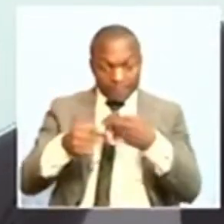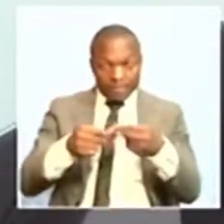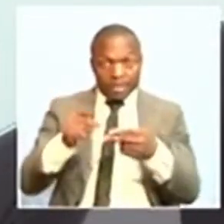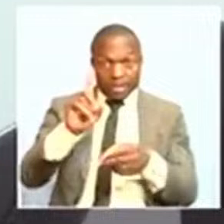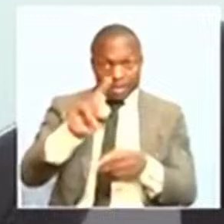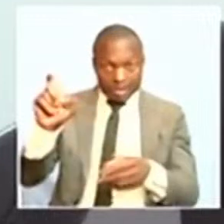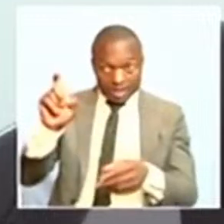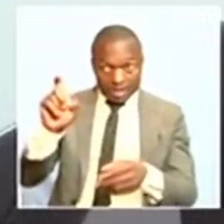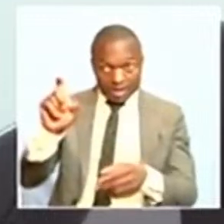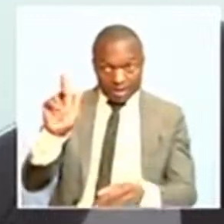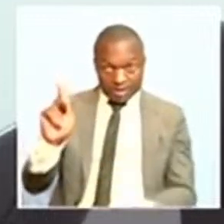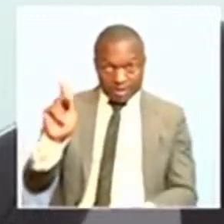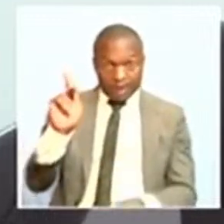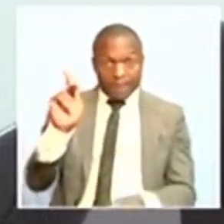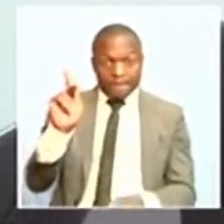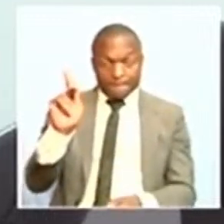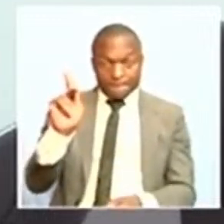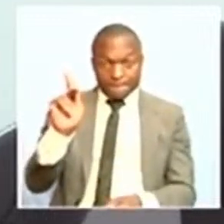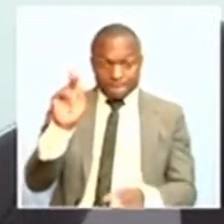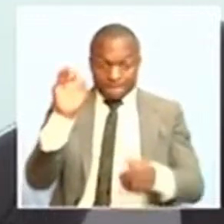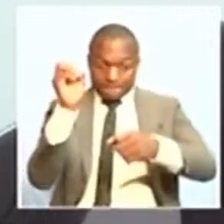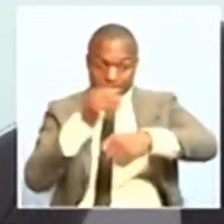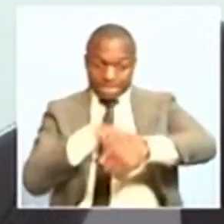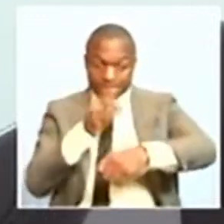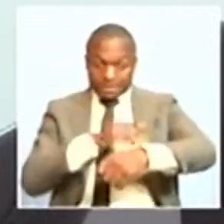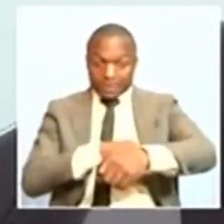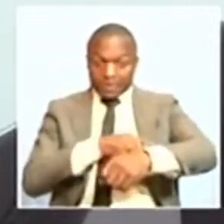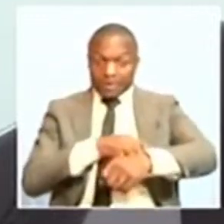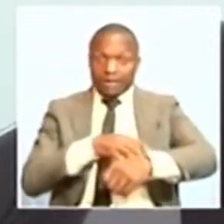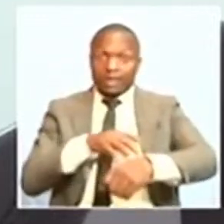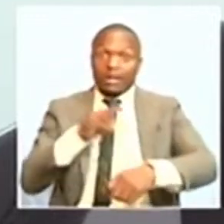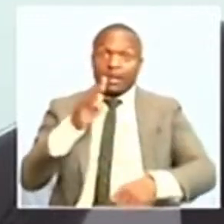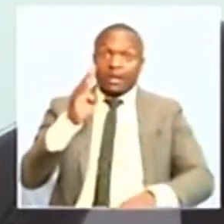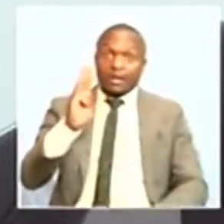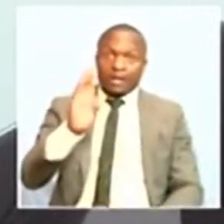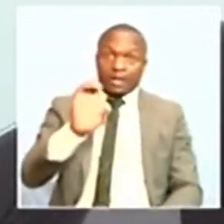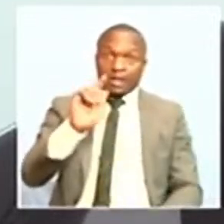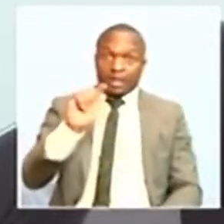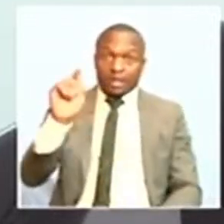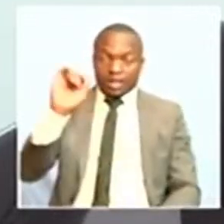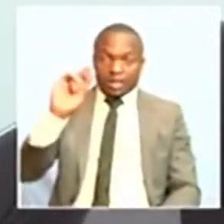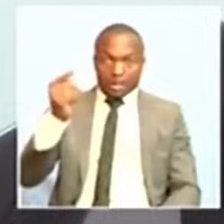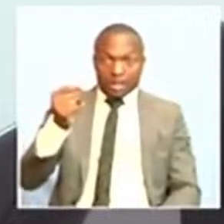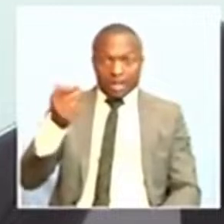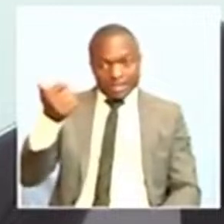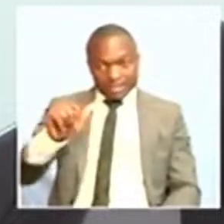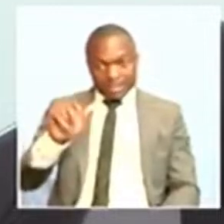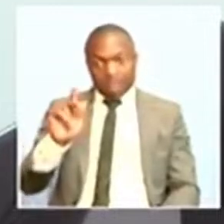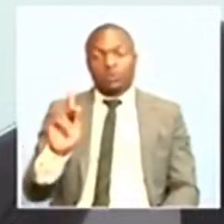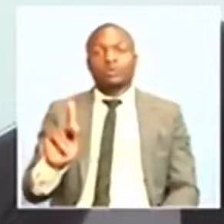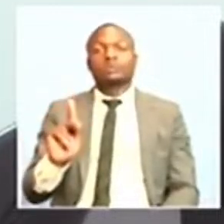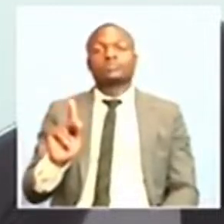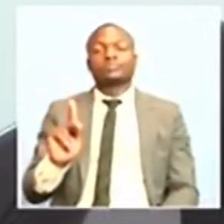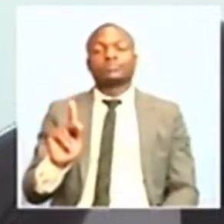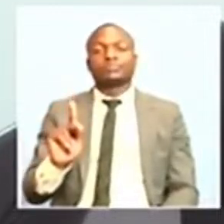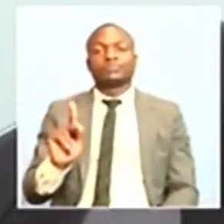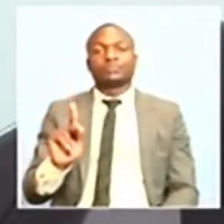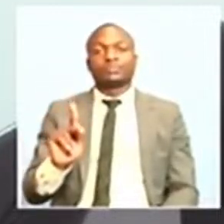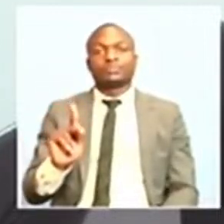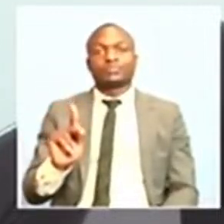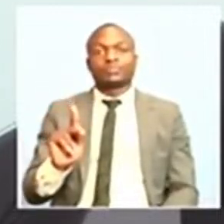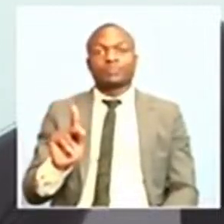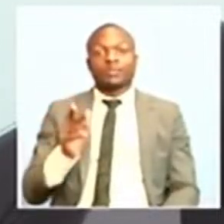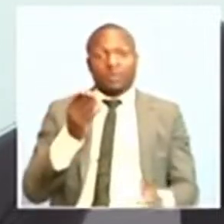100 kwacha is supposed to be invested as betting, 10 kwacha of that amount is going to be